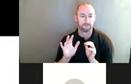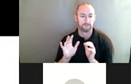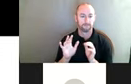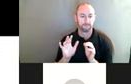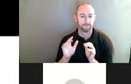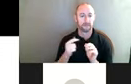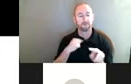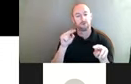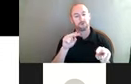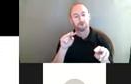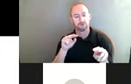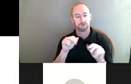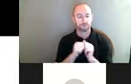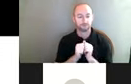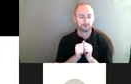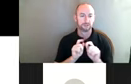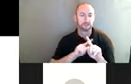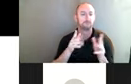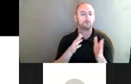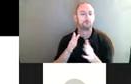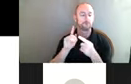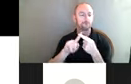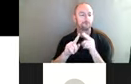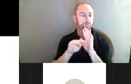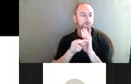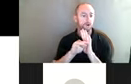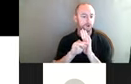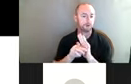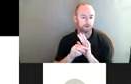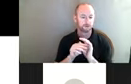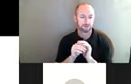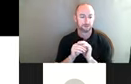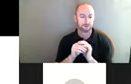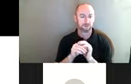I've looked at different ways to model colluvium